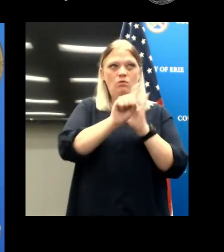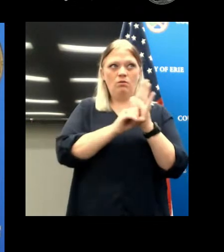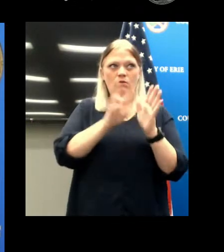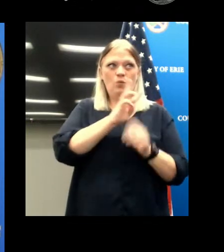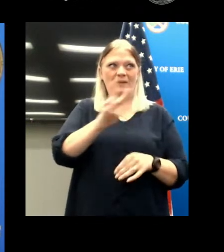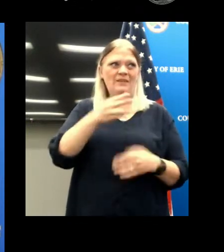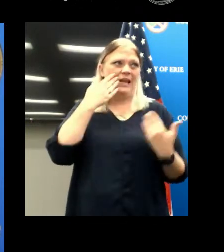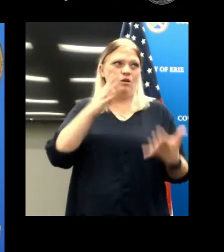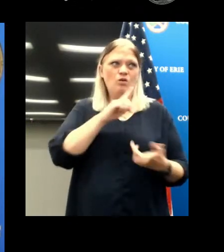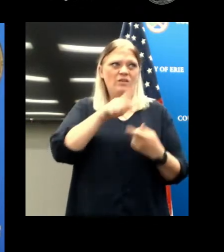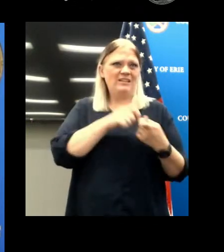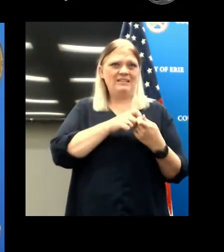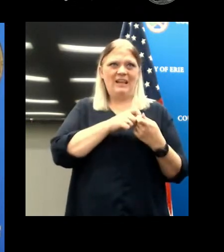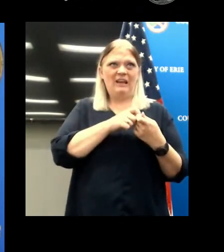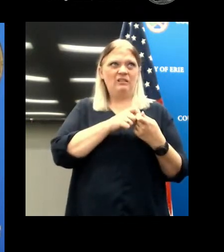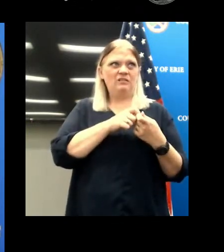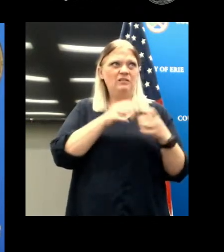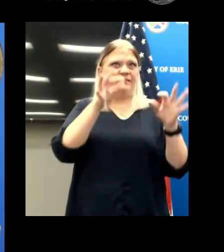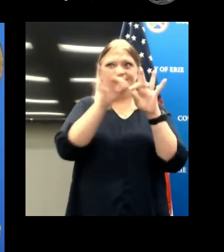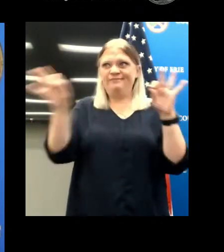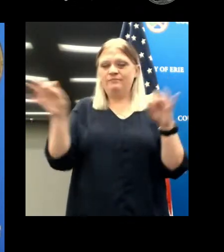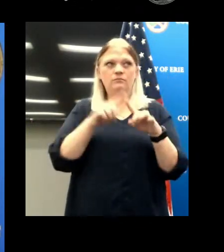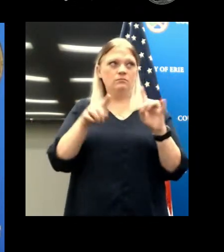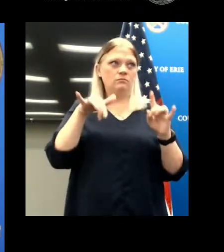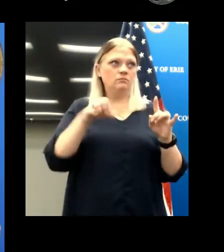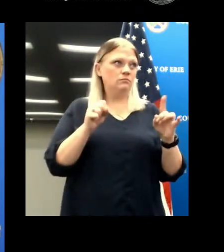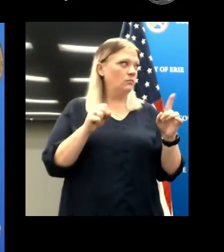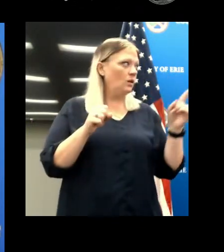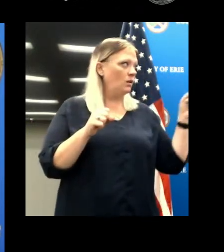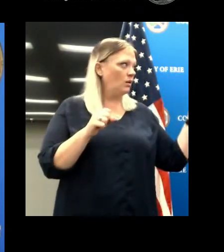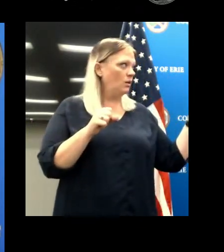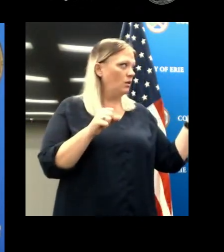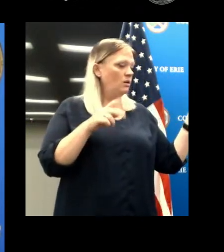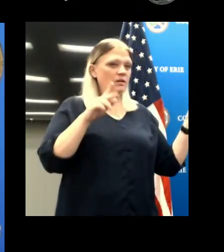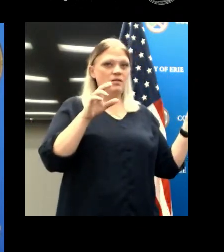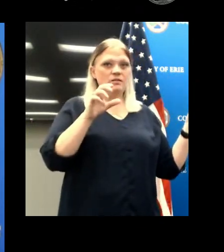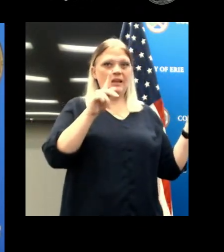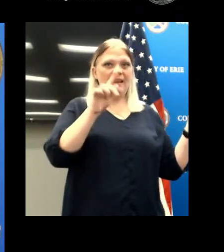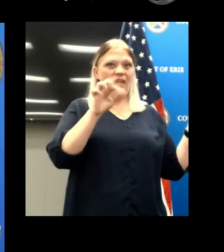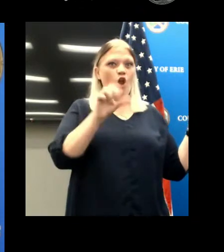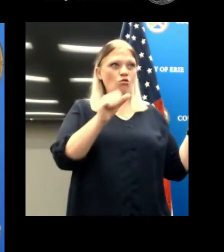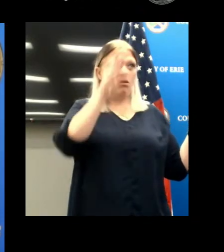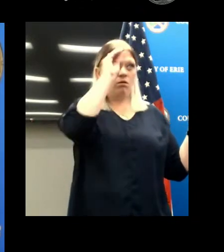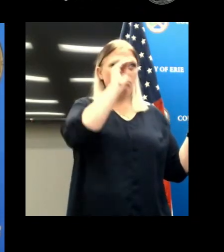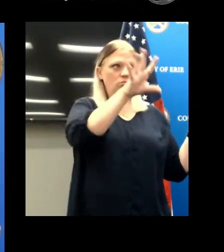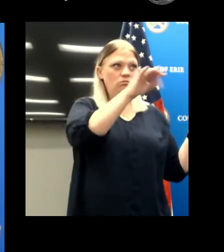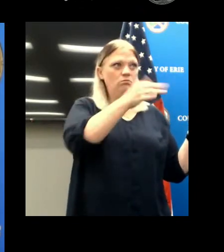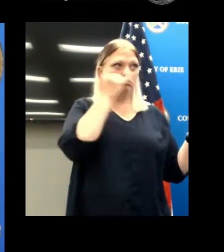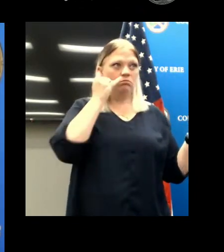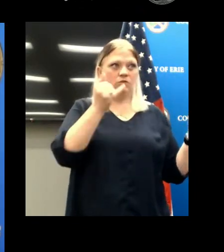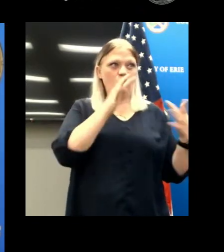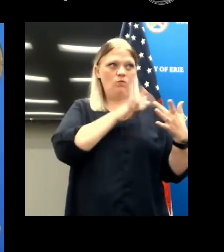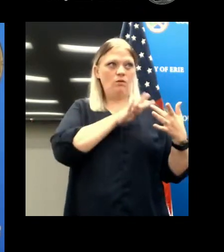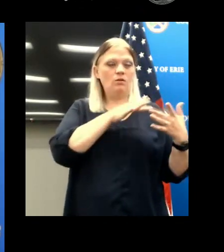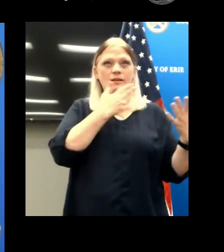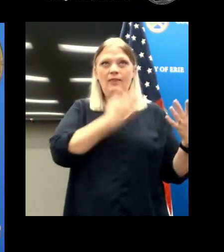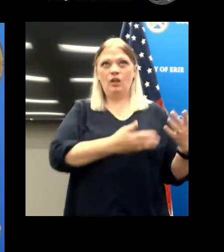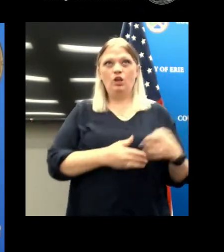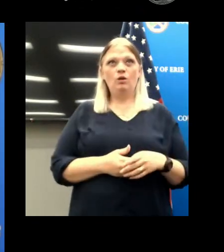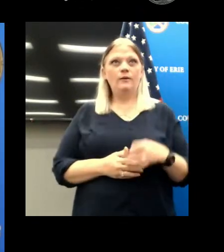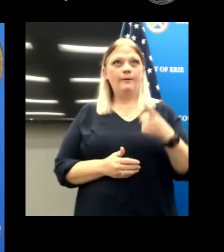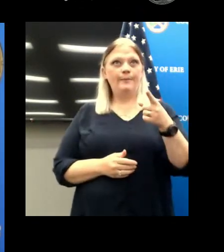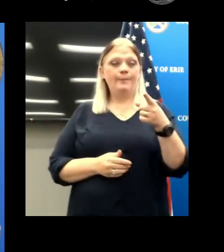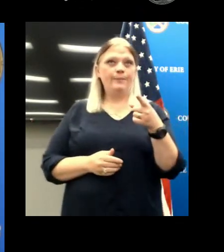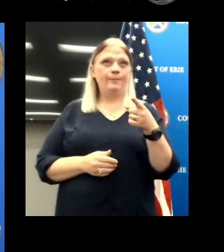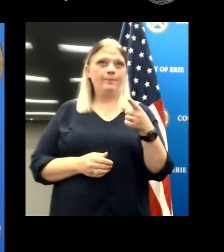don't know the exact verbiage, but I do know it exists. Kara can get you that information if you contact her. Perfect. Okay, great, thank you. Yeah, I'll go back